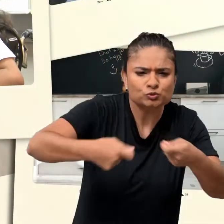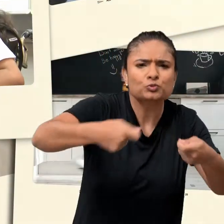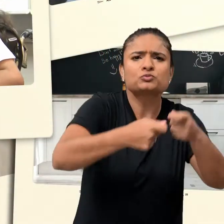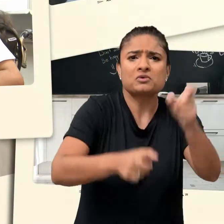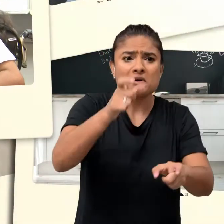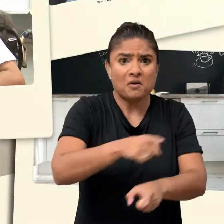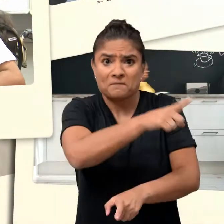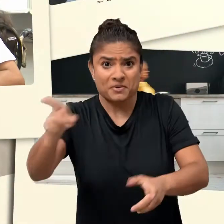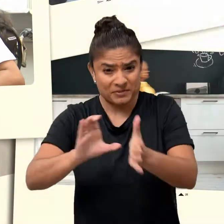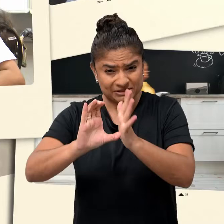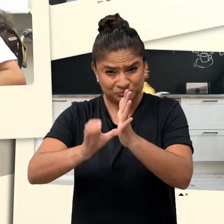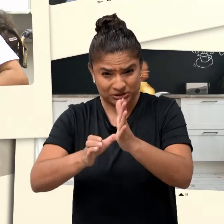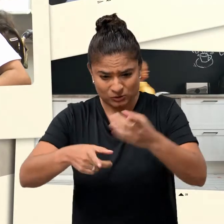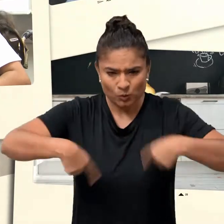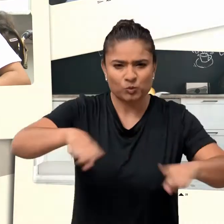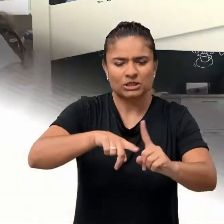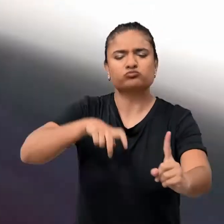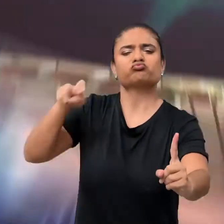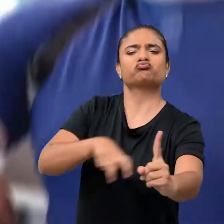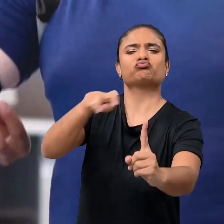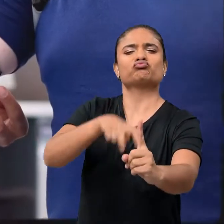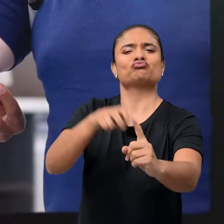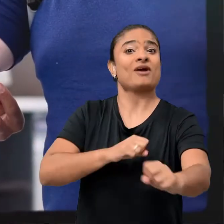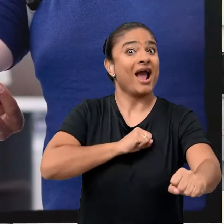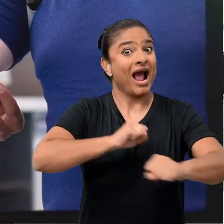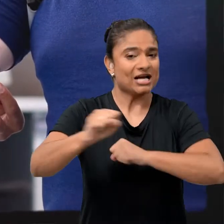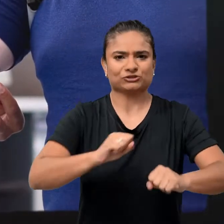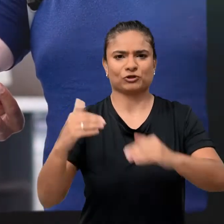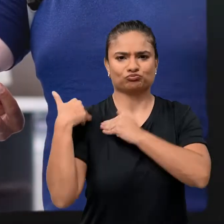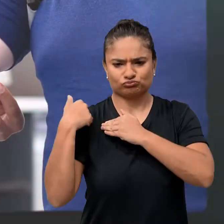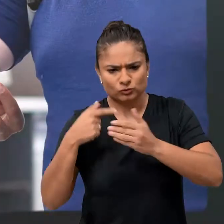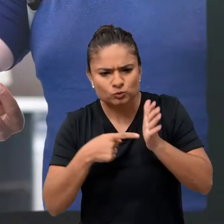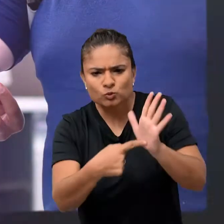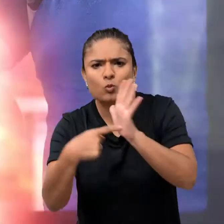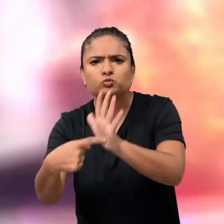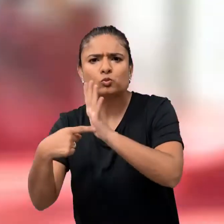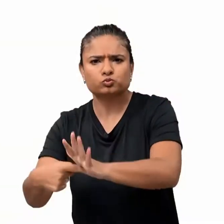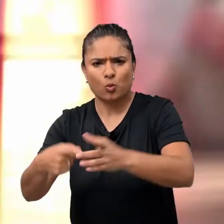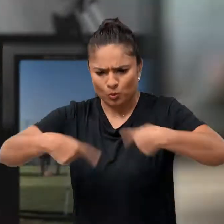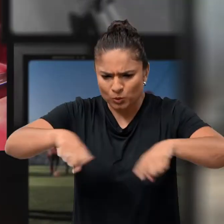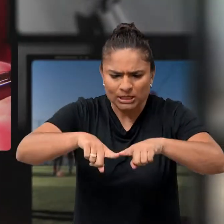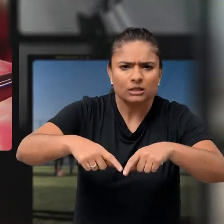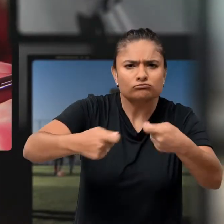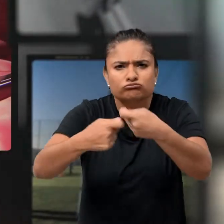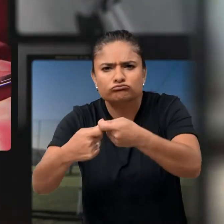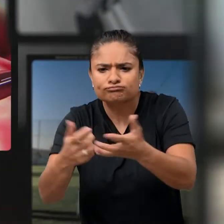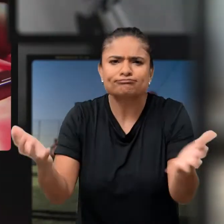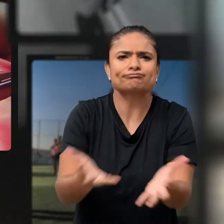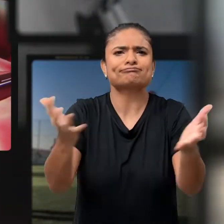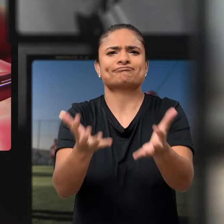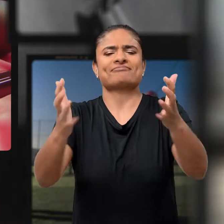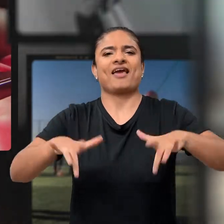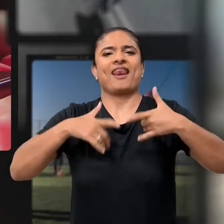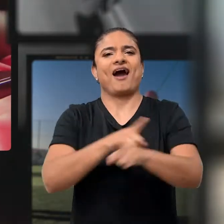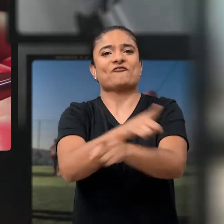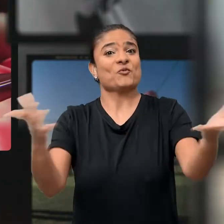Activated takes us on a journey of taking lessons from persons with disabilities in how we must do things differently to unleash the contributions